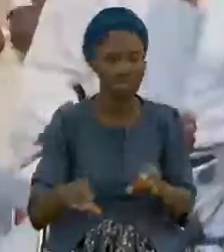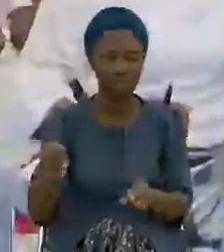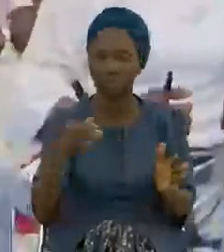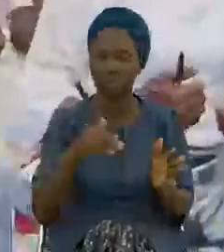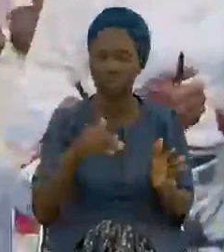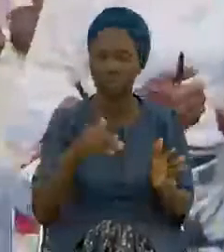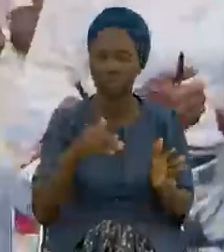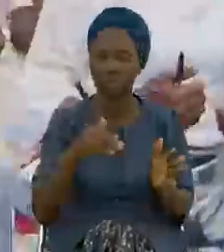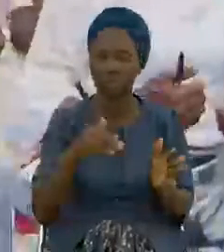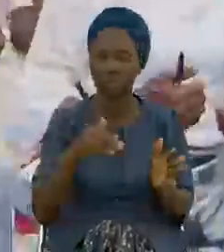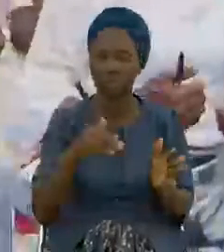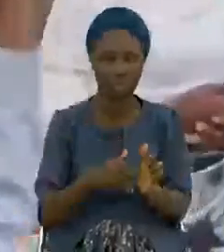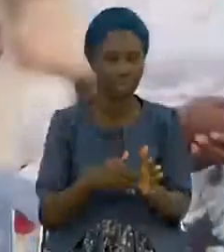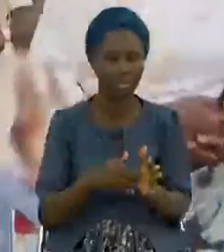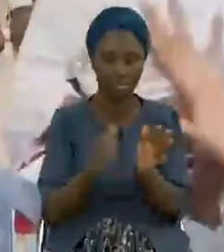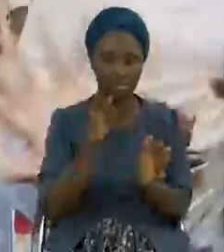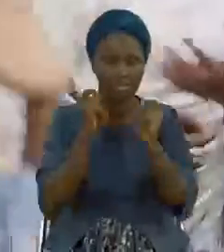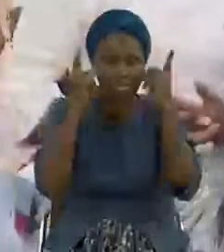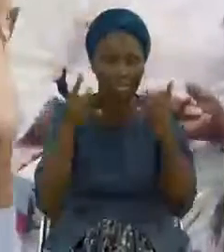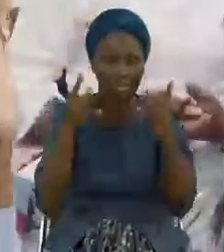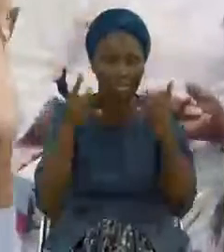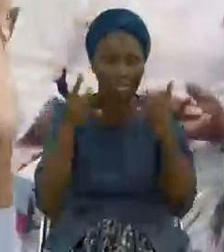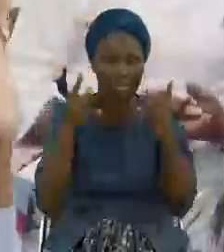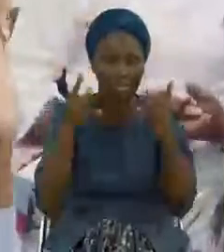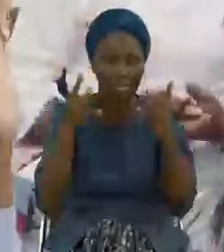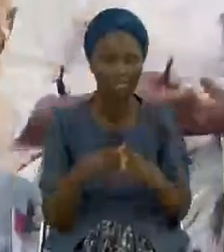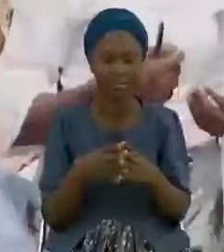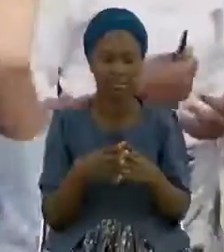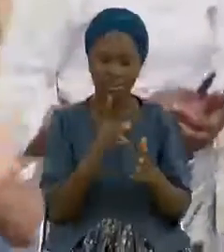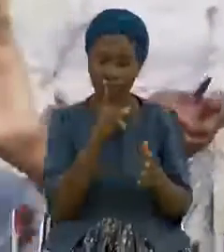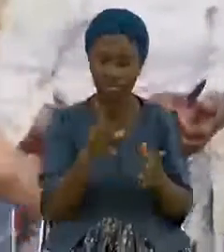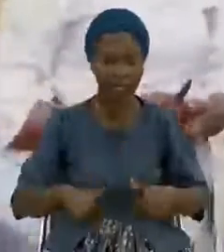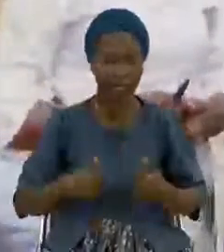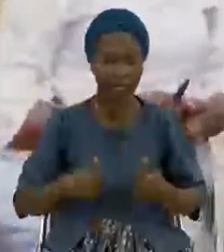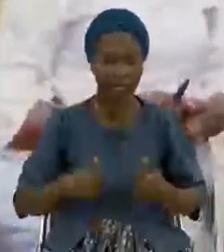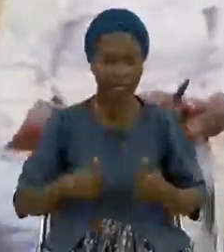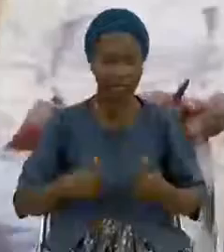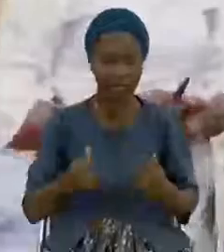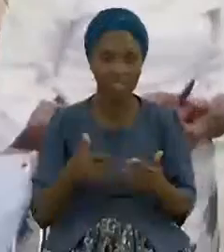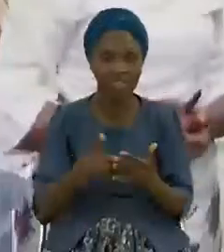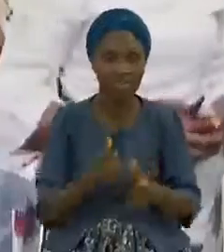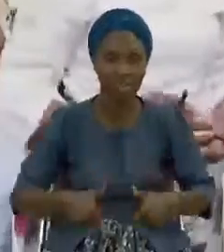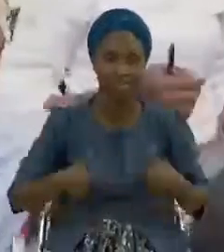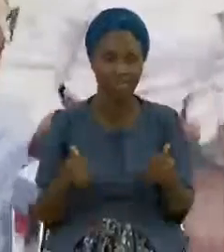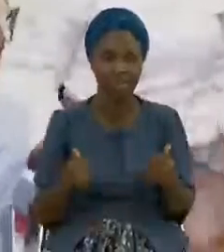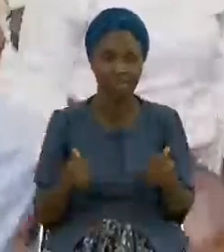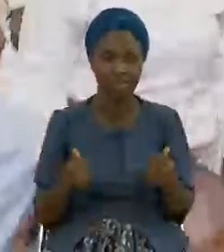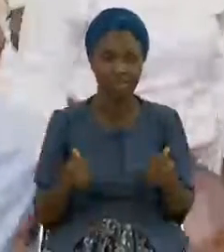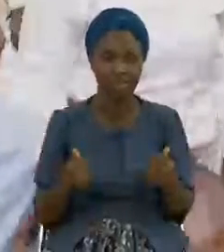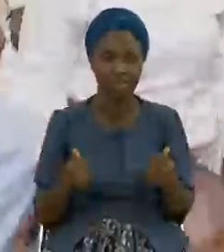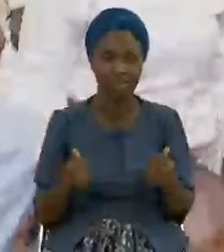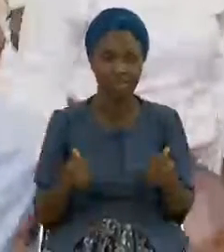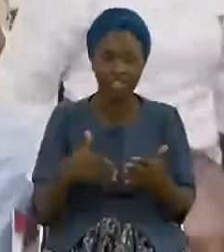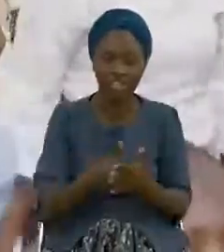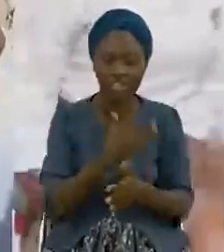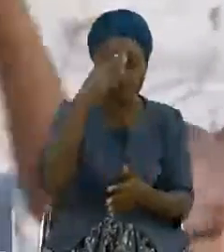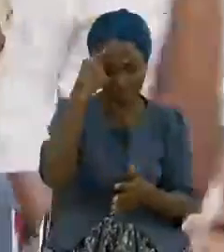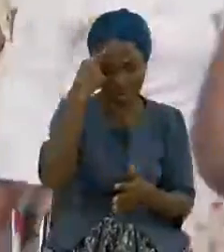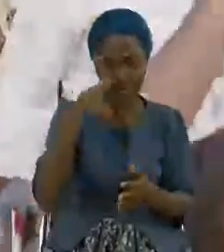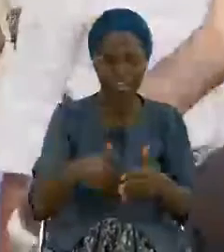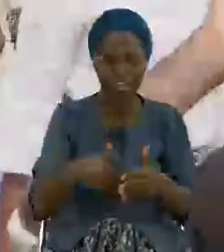New life, new thought, new mind, new direction in life, new